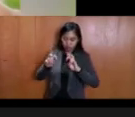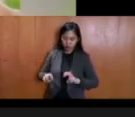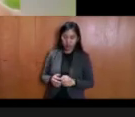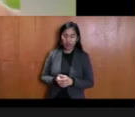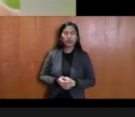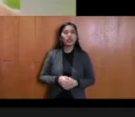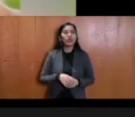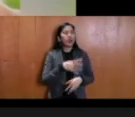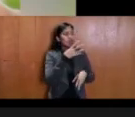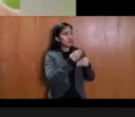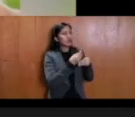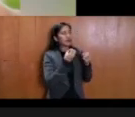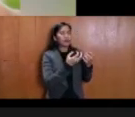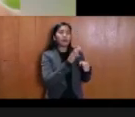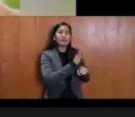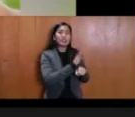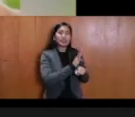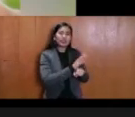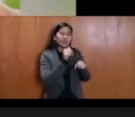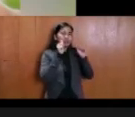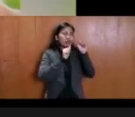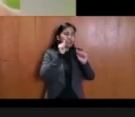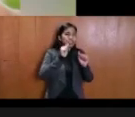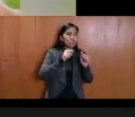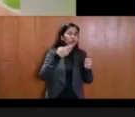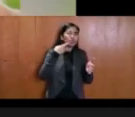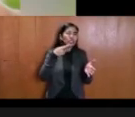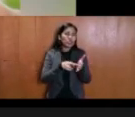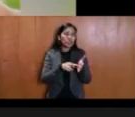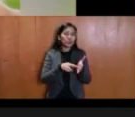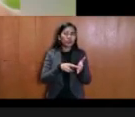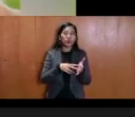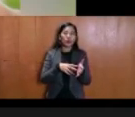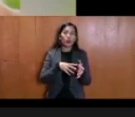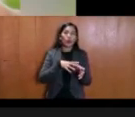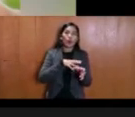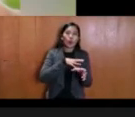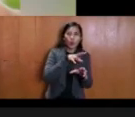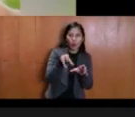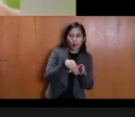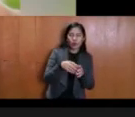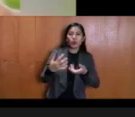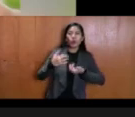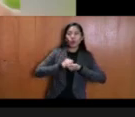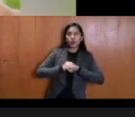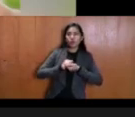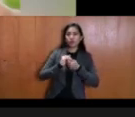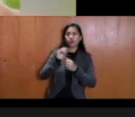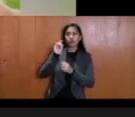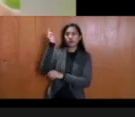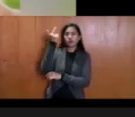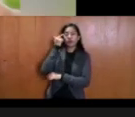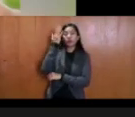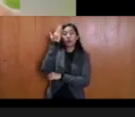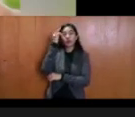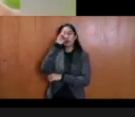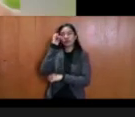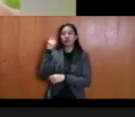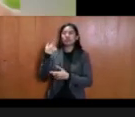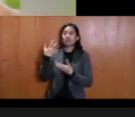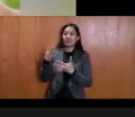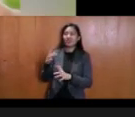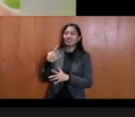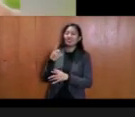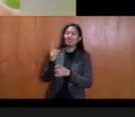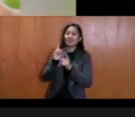hesitant to register to go into the fold, as you say, with government, because some of them, as I spoke to them before,